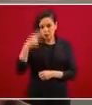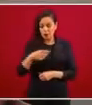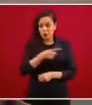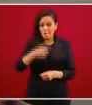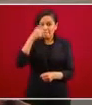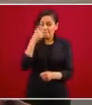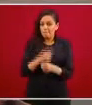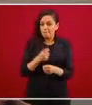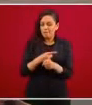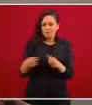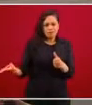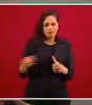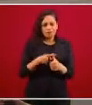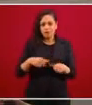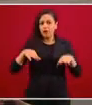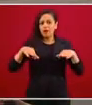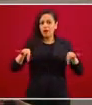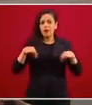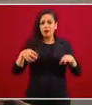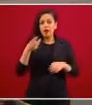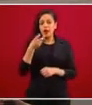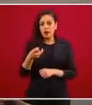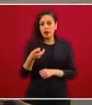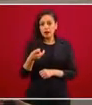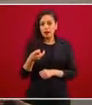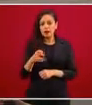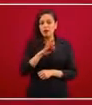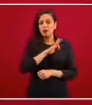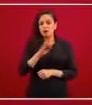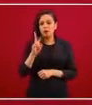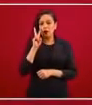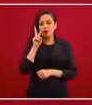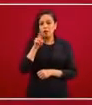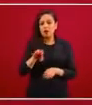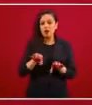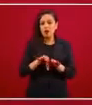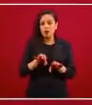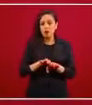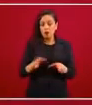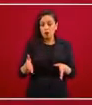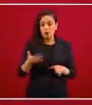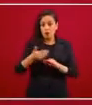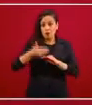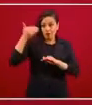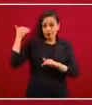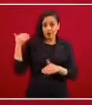That's where the first document that established the